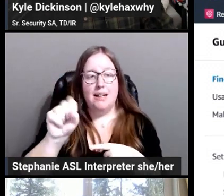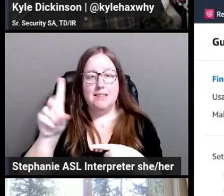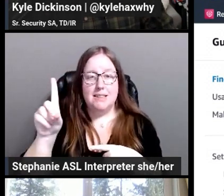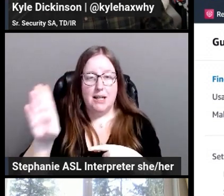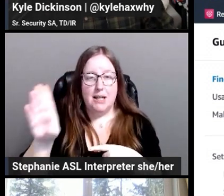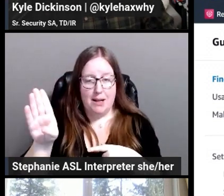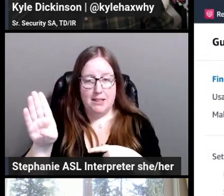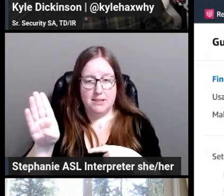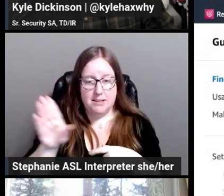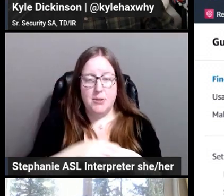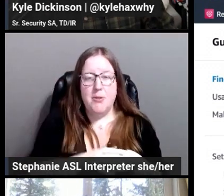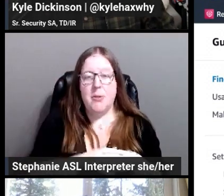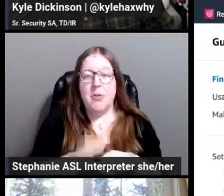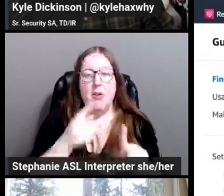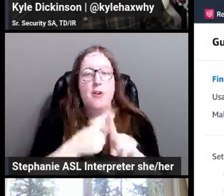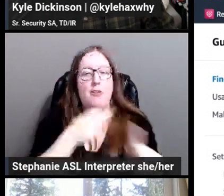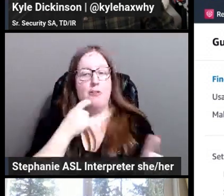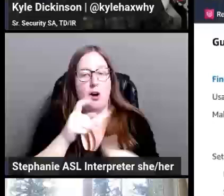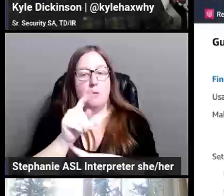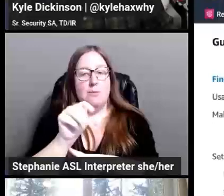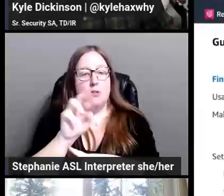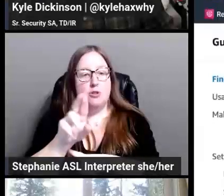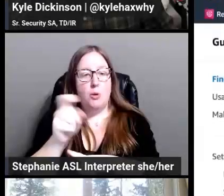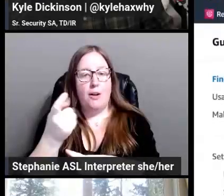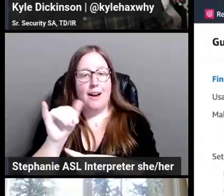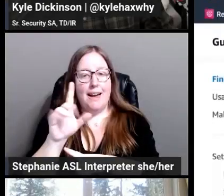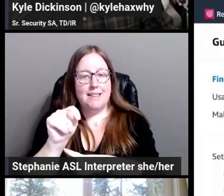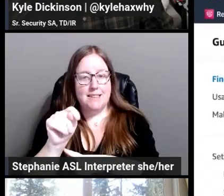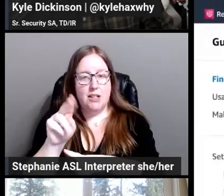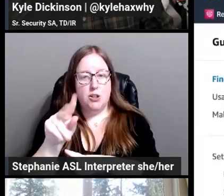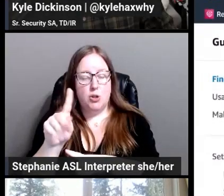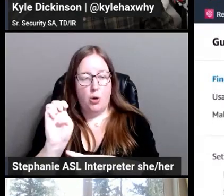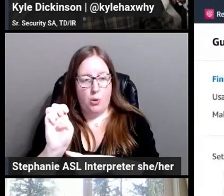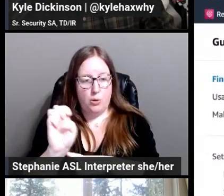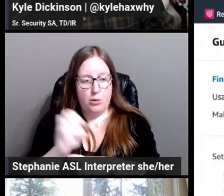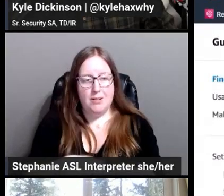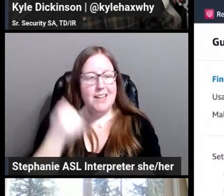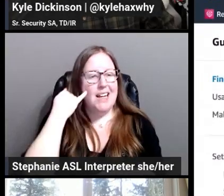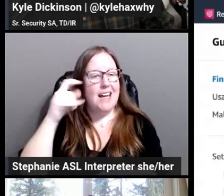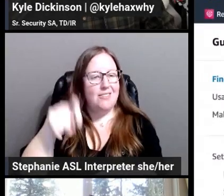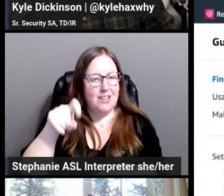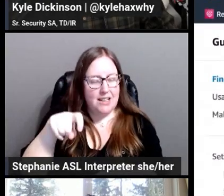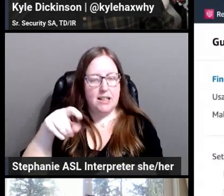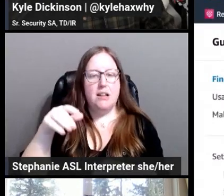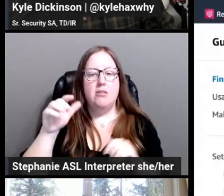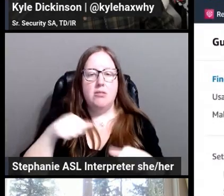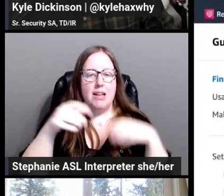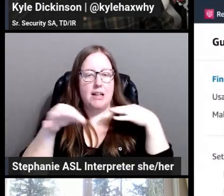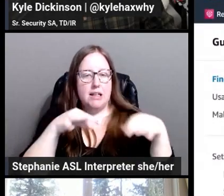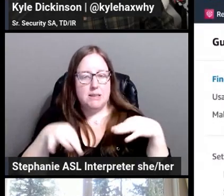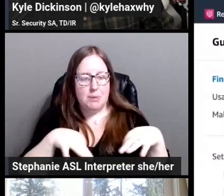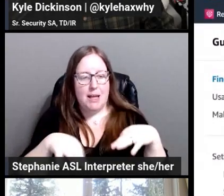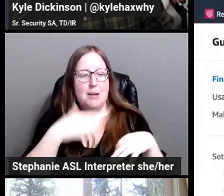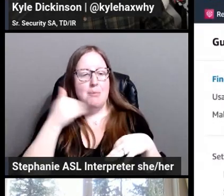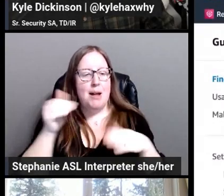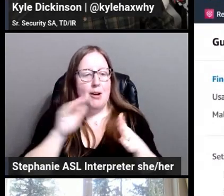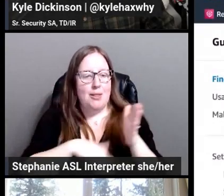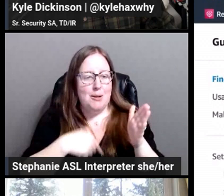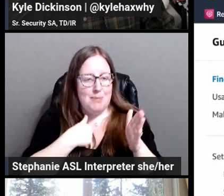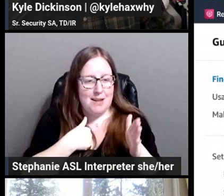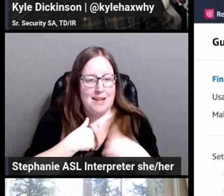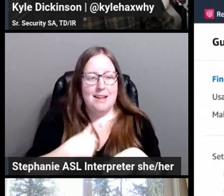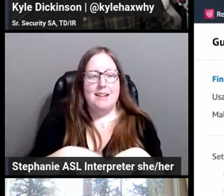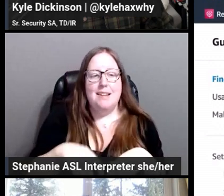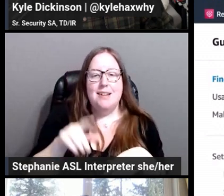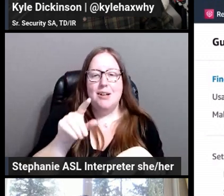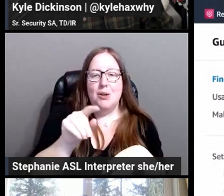database name from Tor exit node. Okay, and if needed, Jeff can explain you much better than me what does a